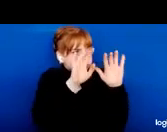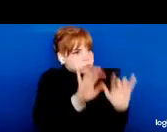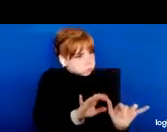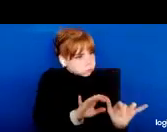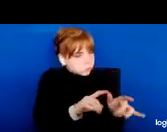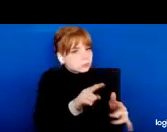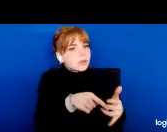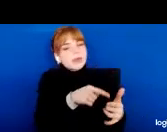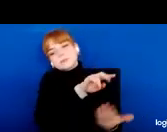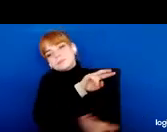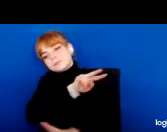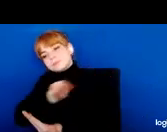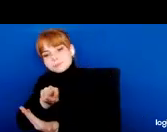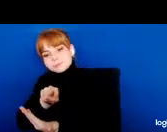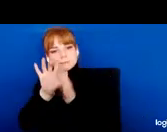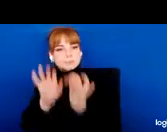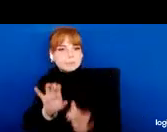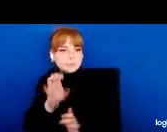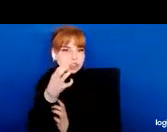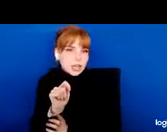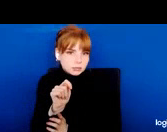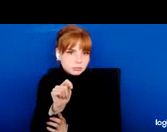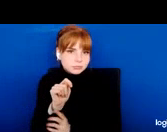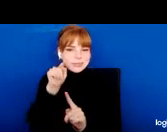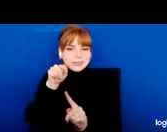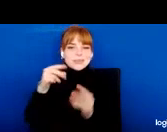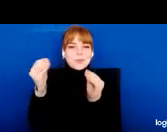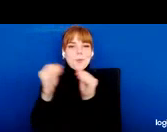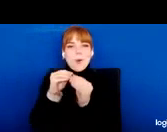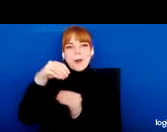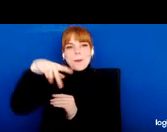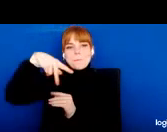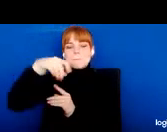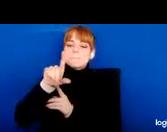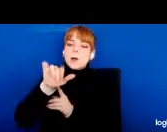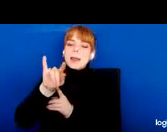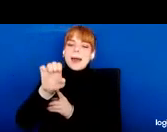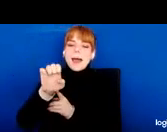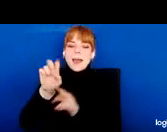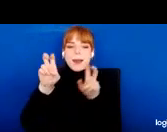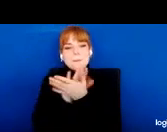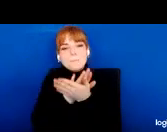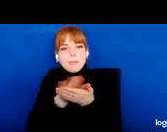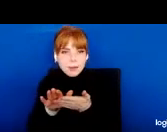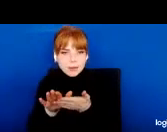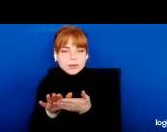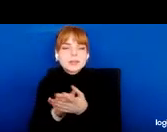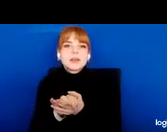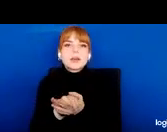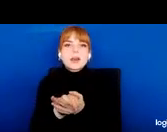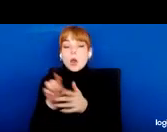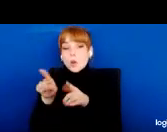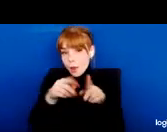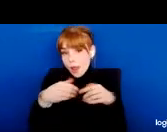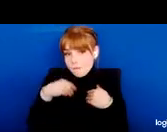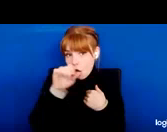let me know about this thing. So that's a more polite kind of a way to do this. There is also an off. For example, if